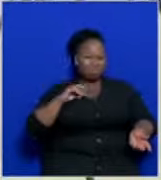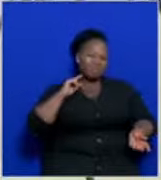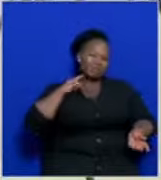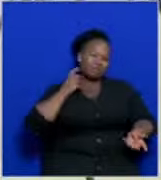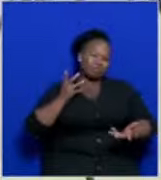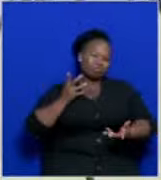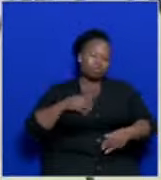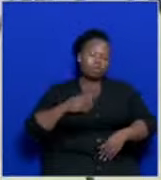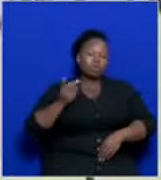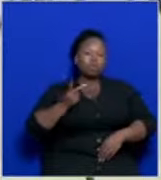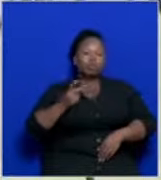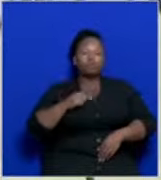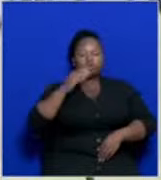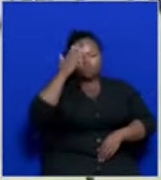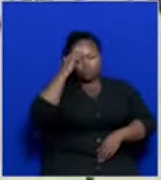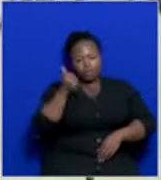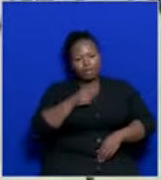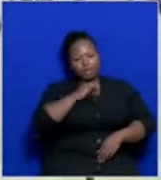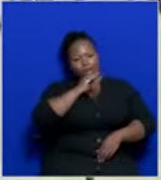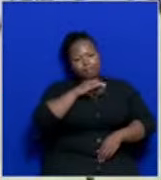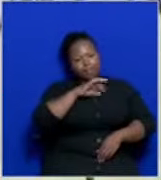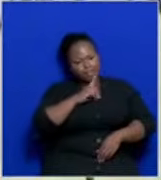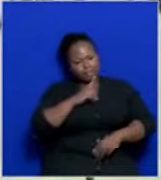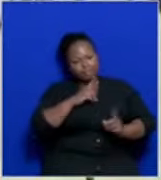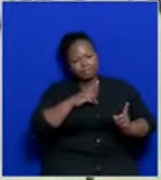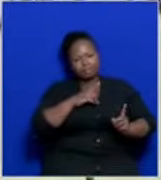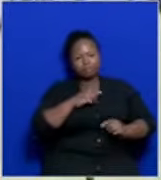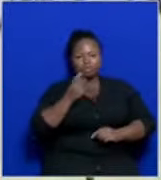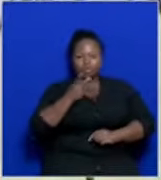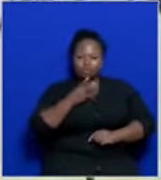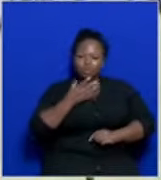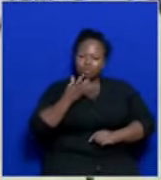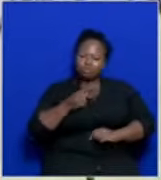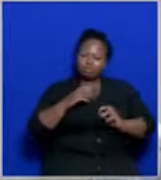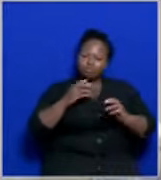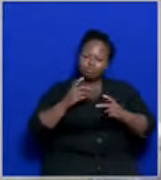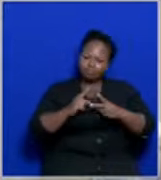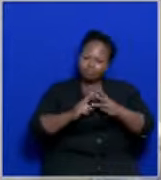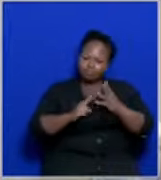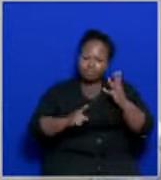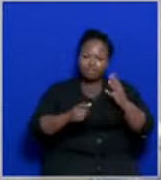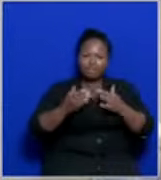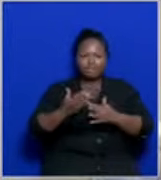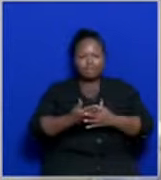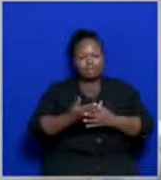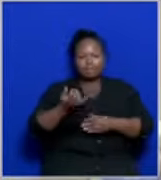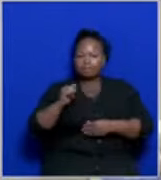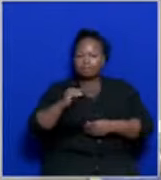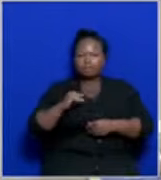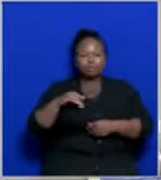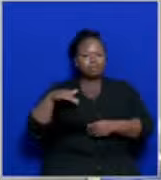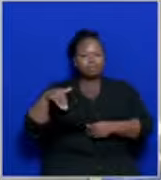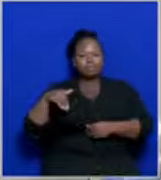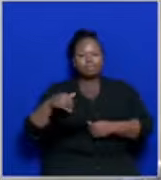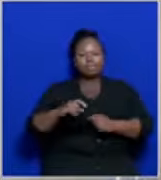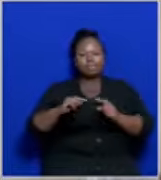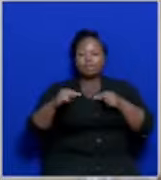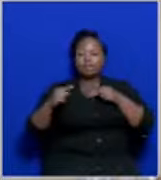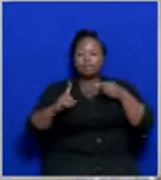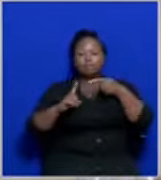IPID have various investigations and cases still pending against J. Mkhwanazi, which some are not